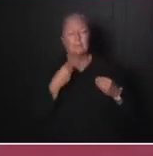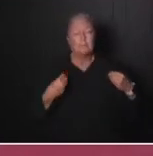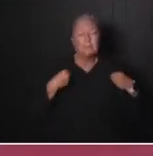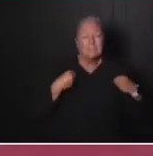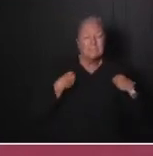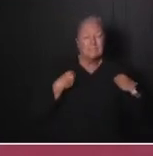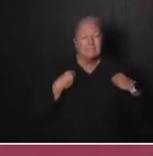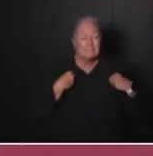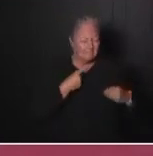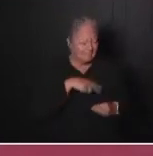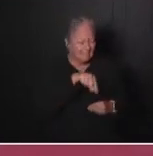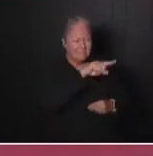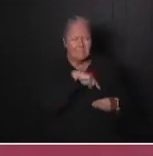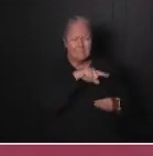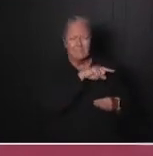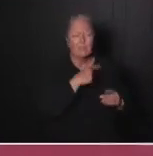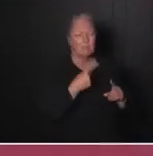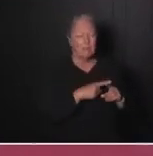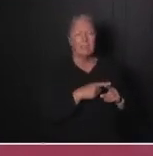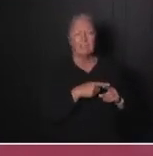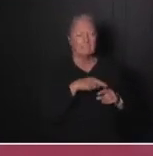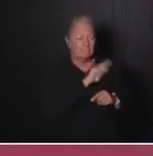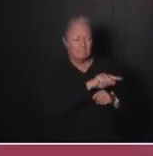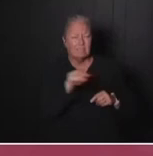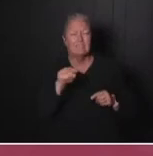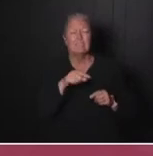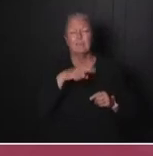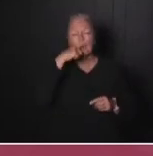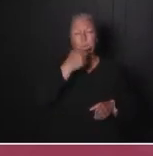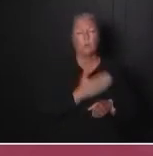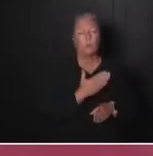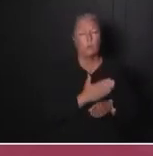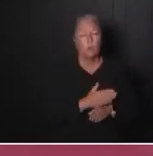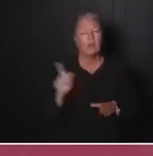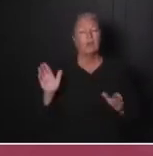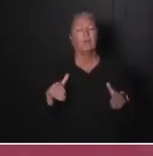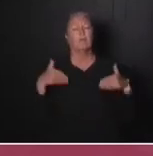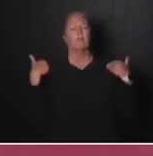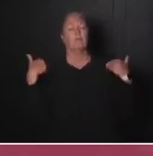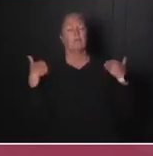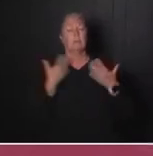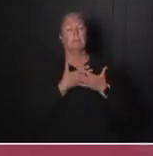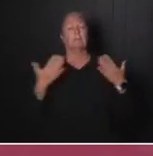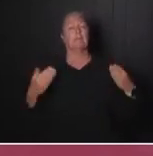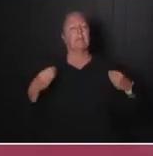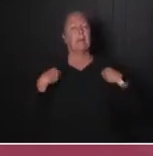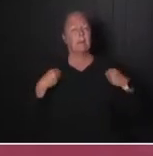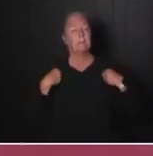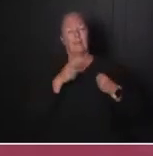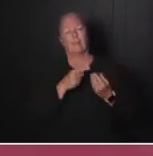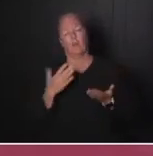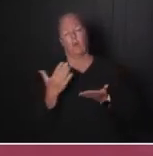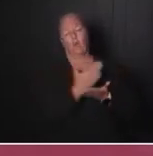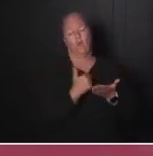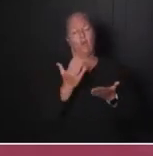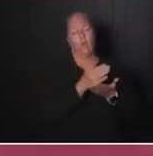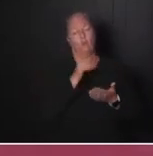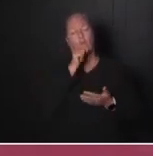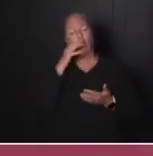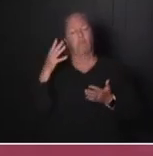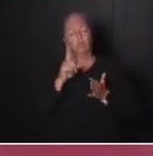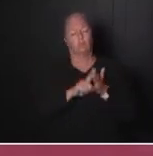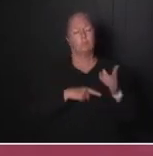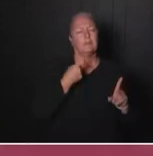employees. Meanwhile, the government has stood back as large profitable companies milked JobKeeper to